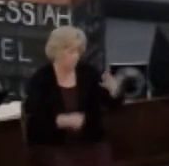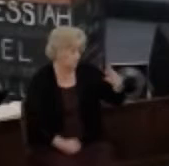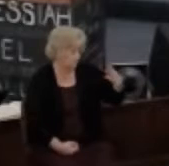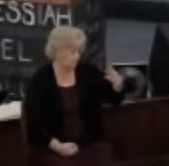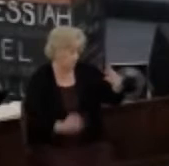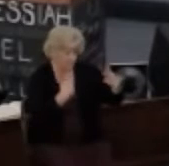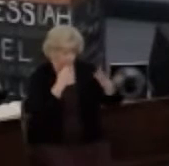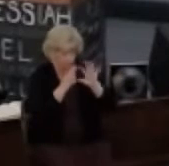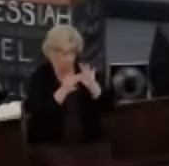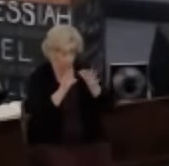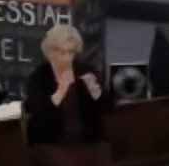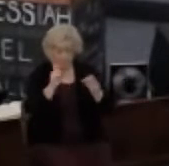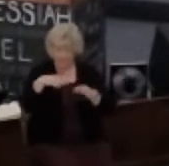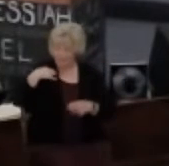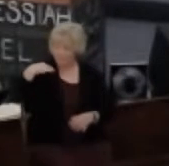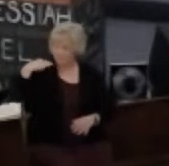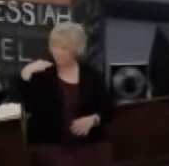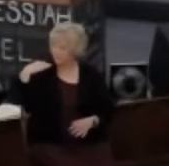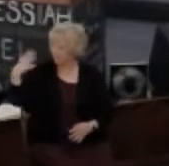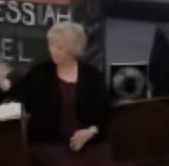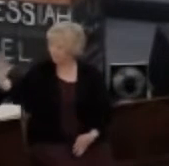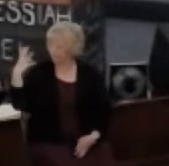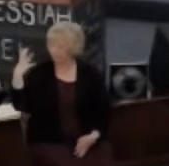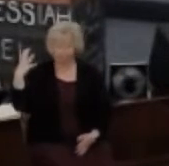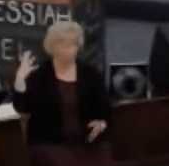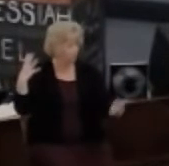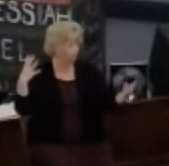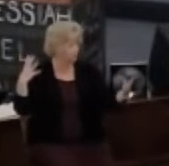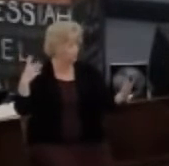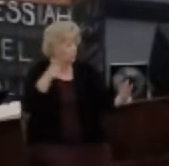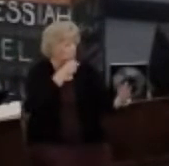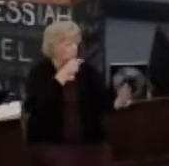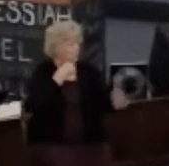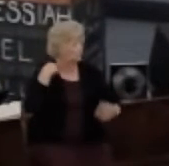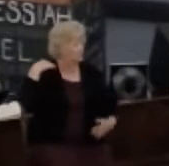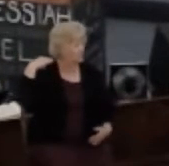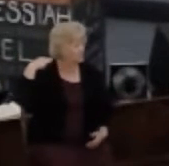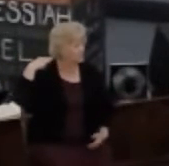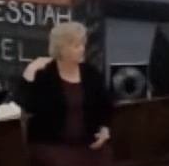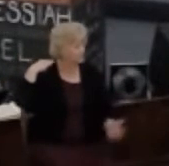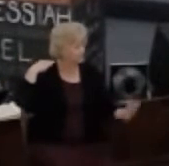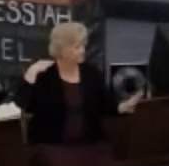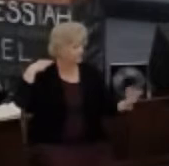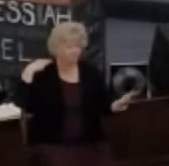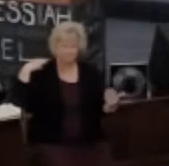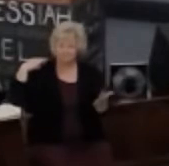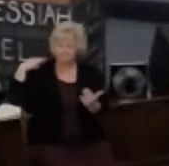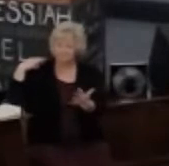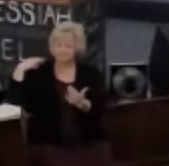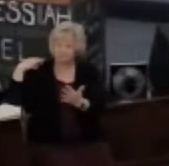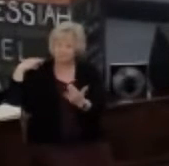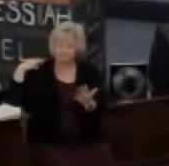want to tell you this story, but I need some volunteers. I need four volunteers. Just come on up here.